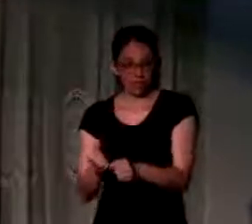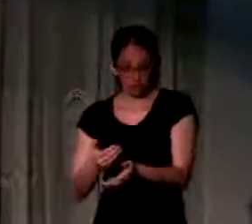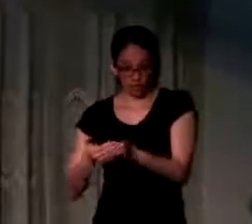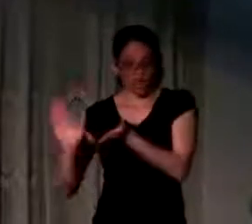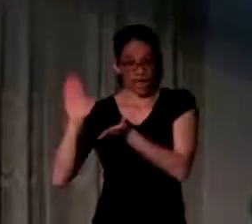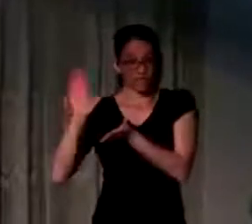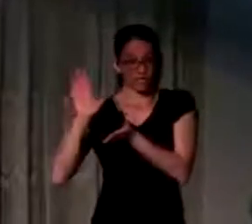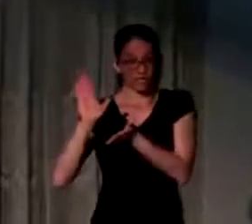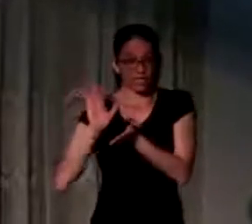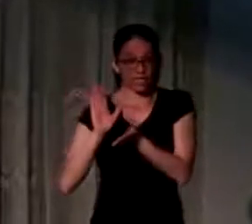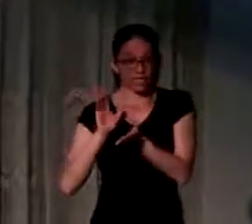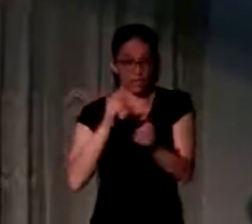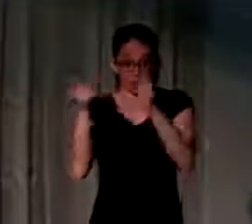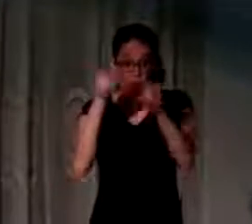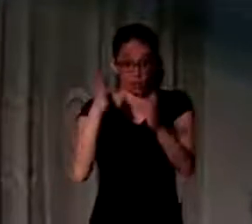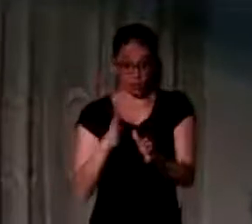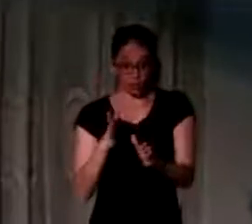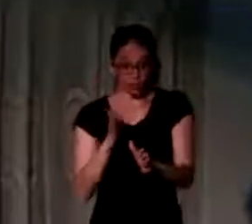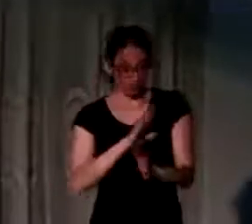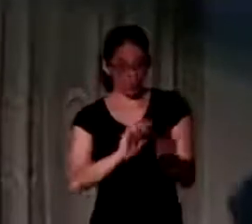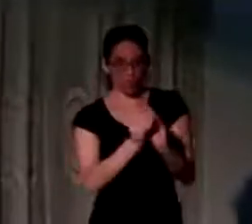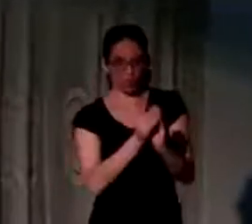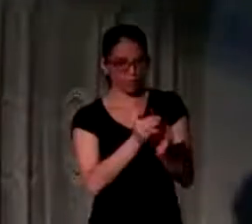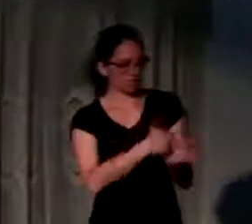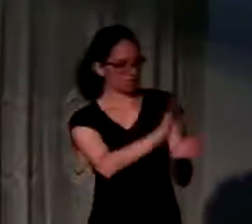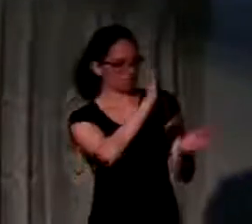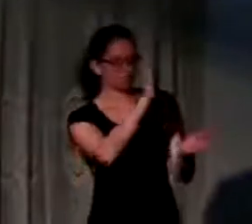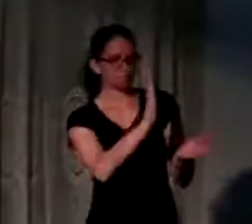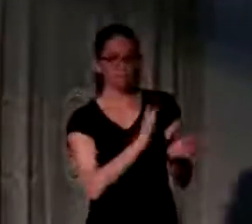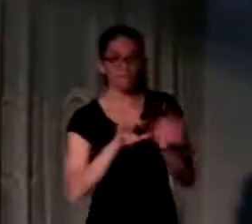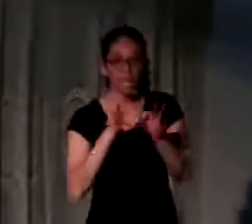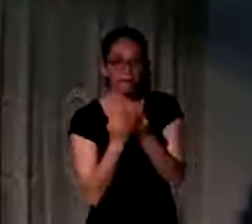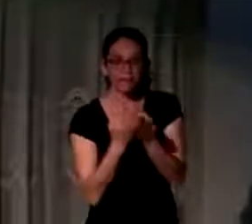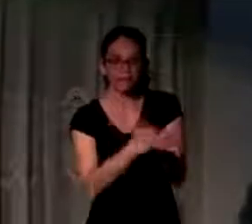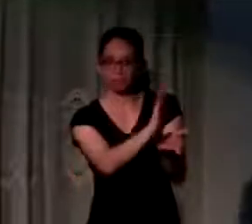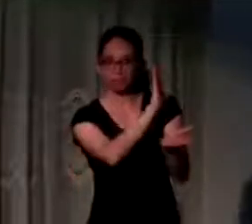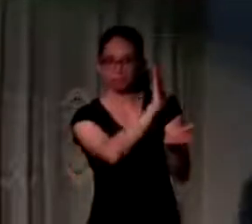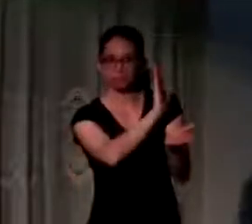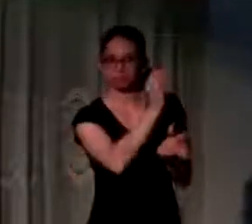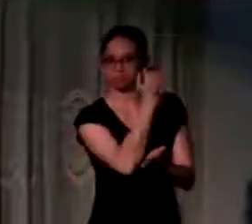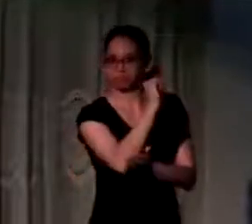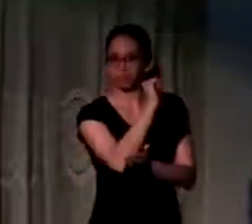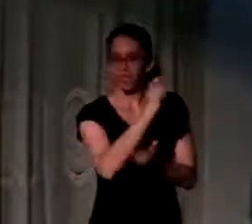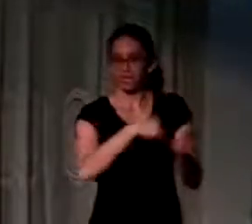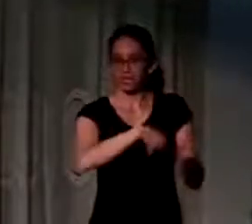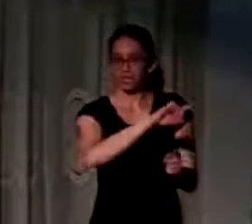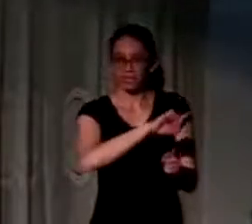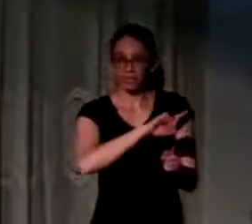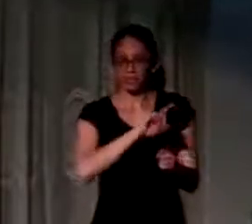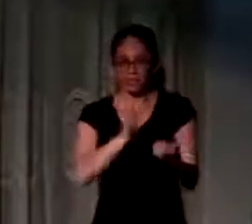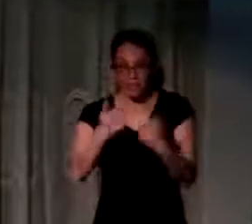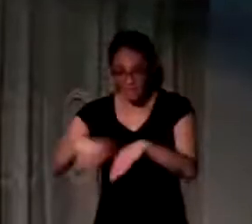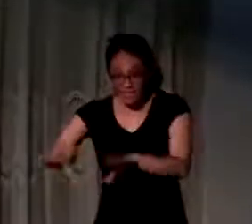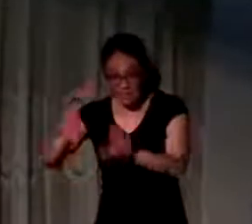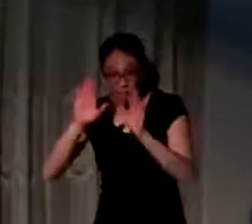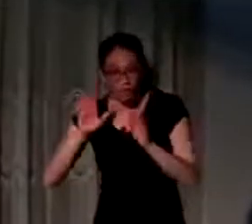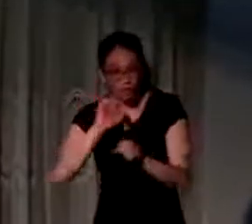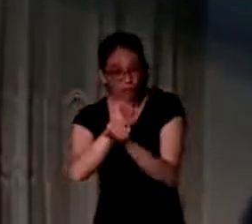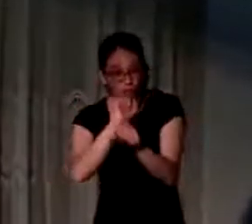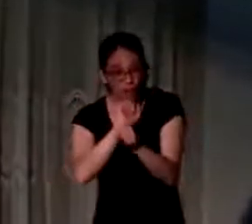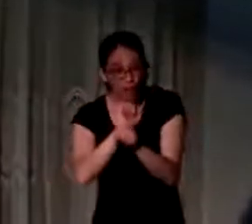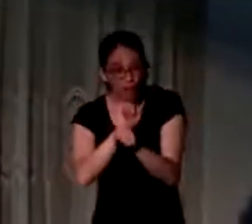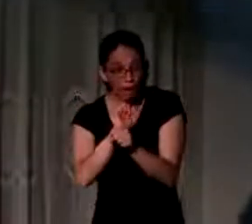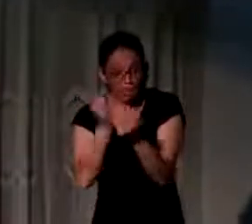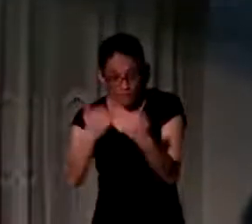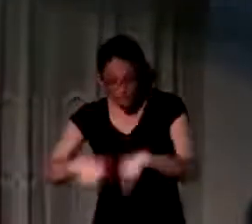of their community had rejected them. Their families had rejected them. They had given up their occupations. They'd given up their wealth.